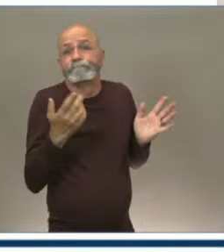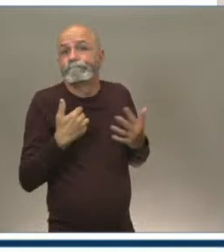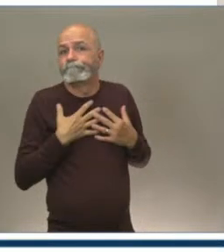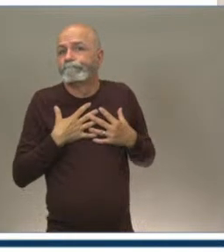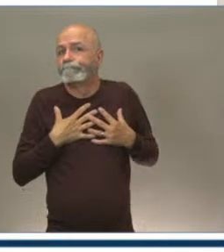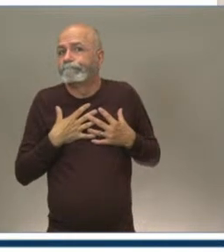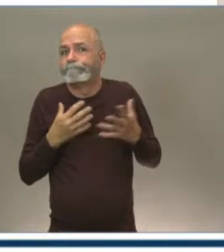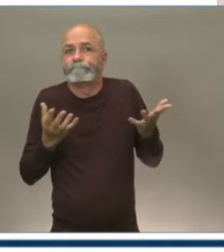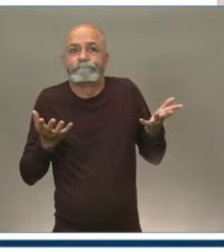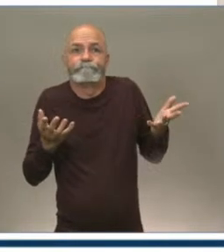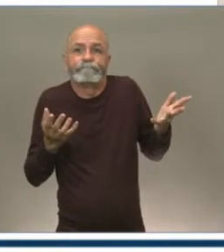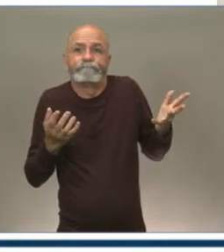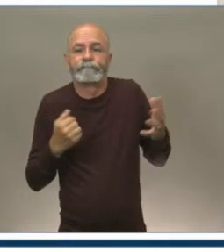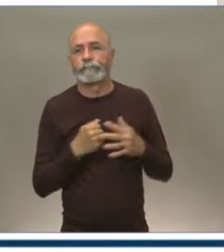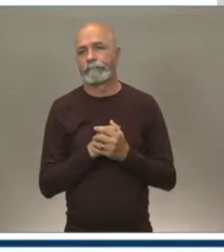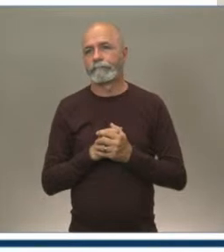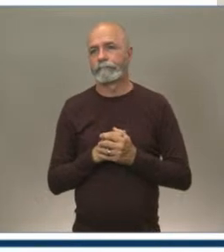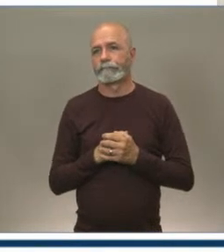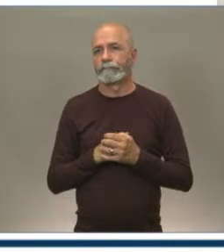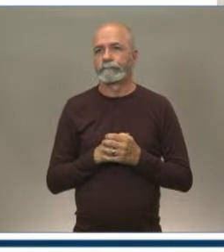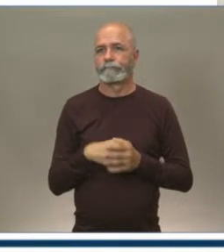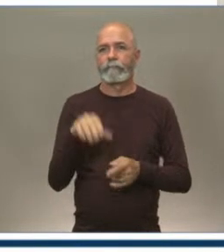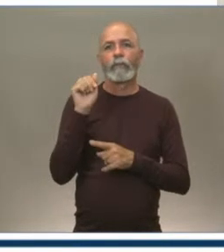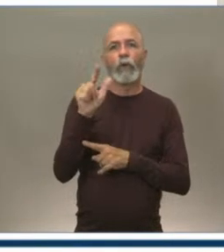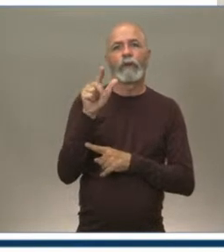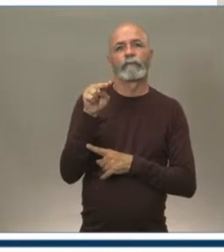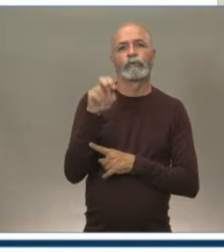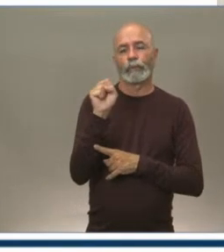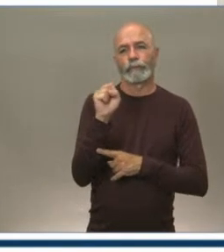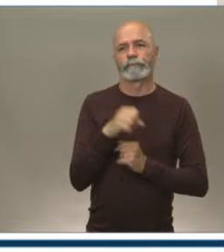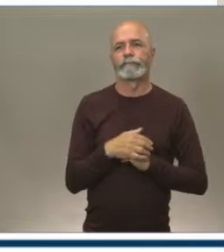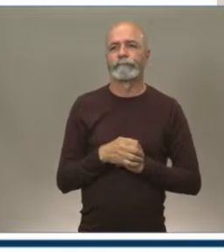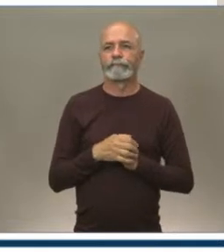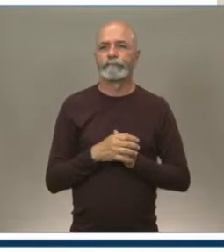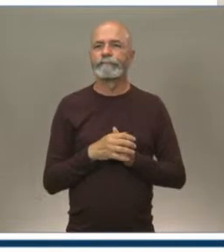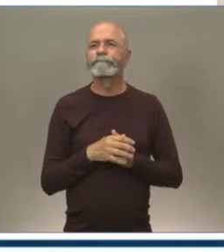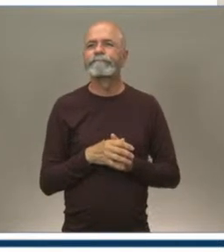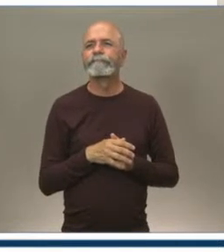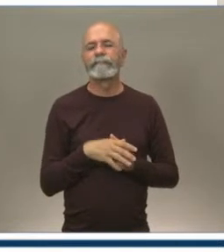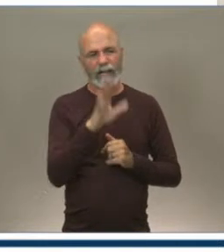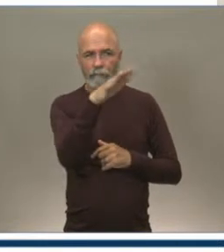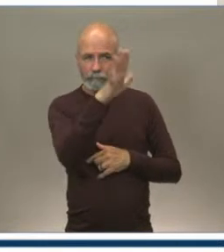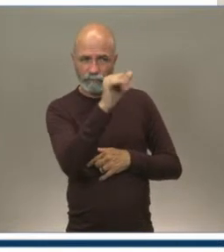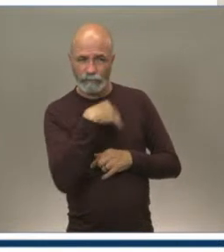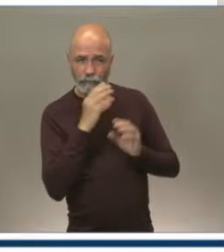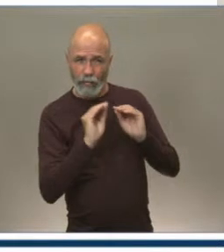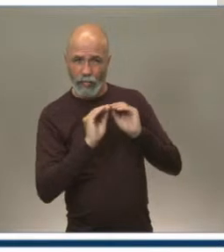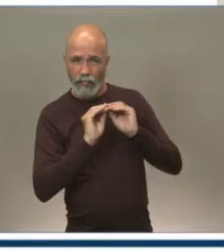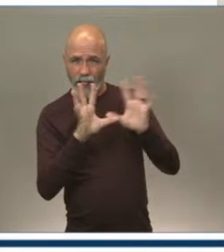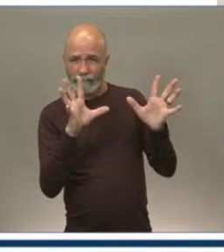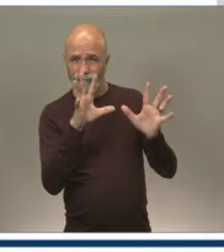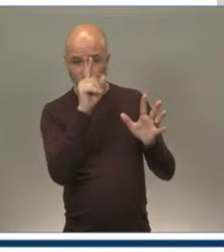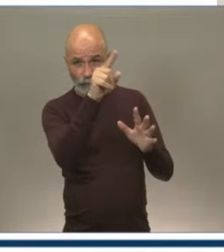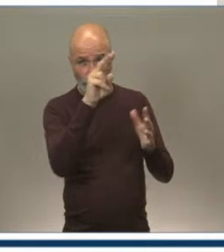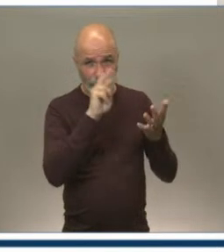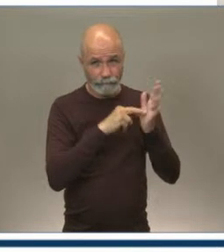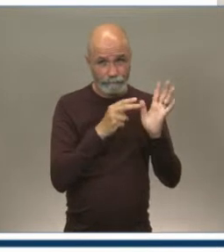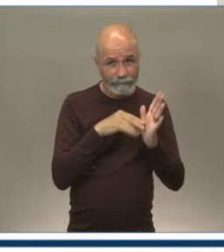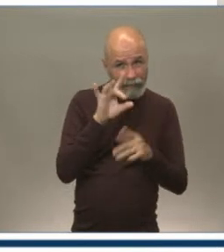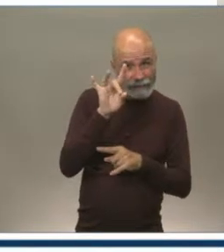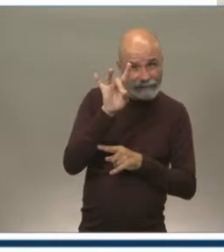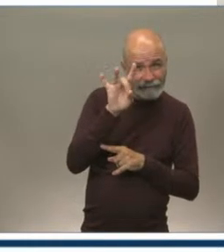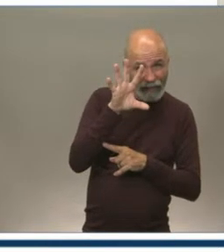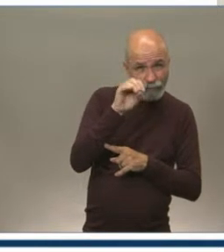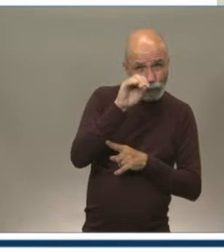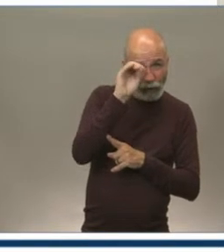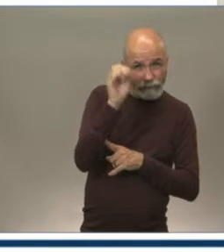might have misunderstood, so just looking for some clarification. But I thought you said we need 85% vaccinated before loosening